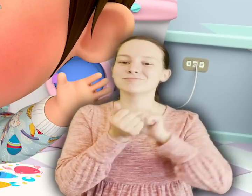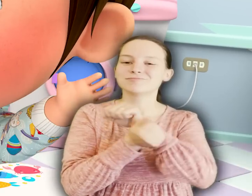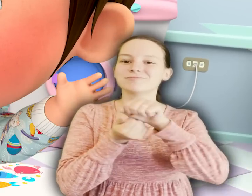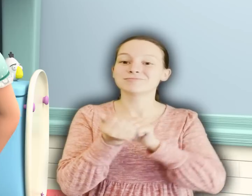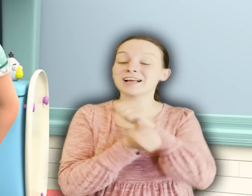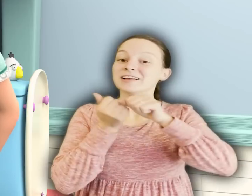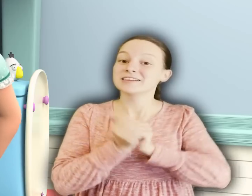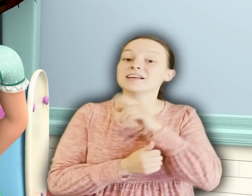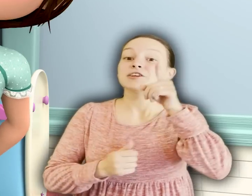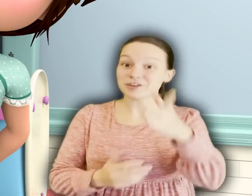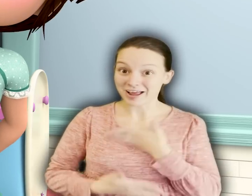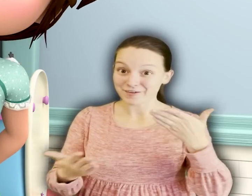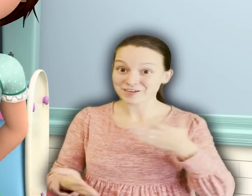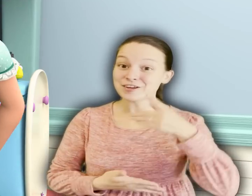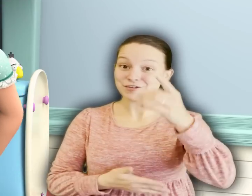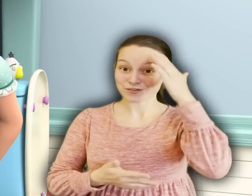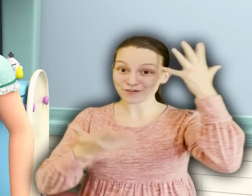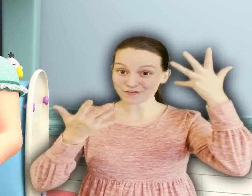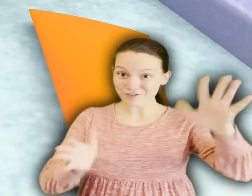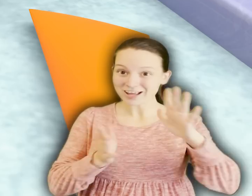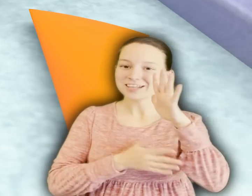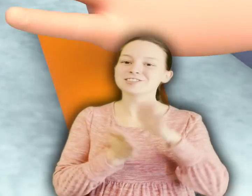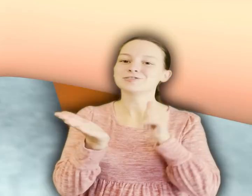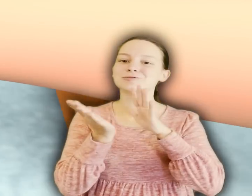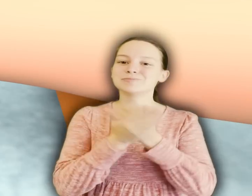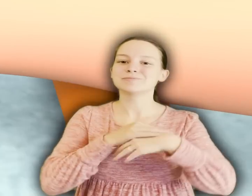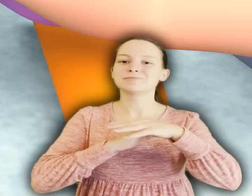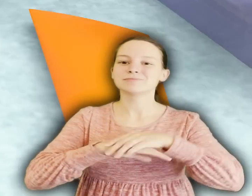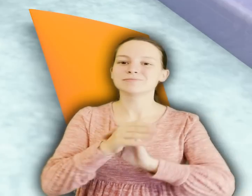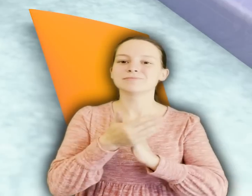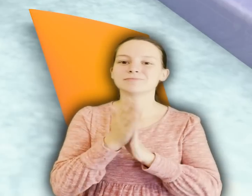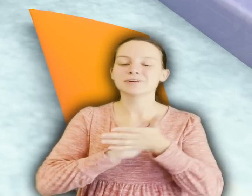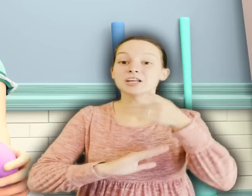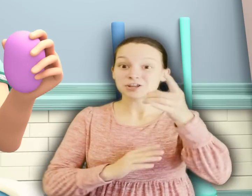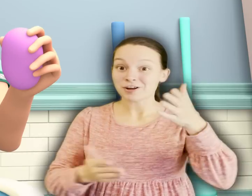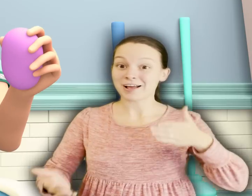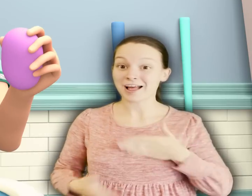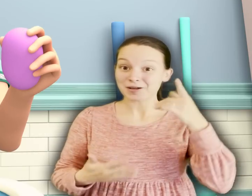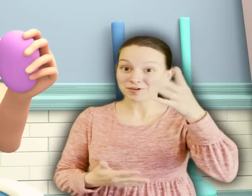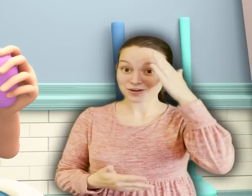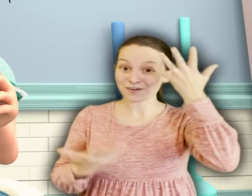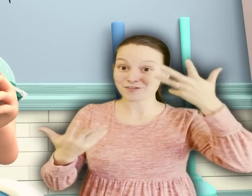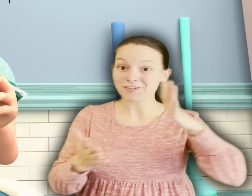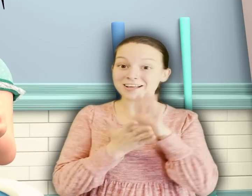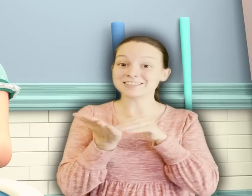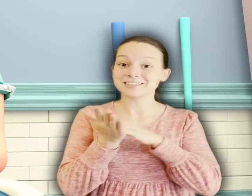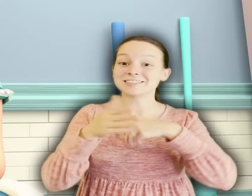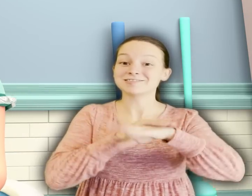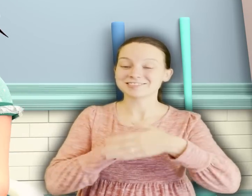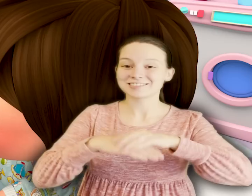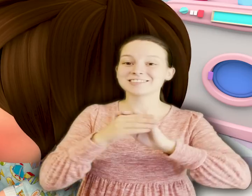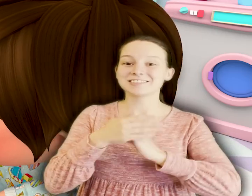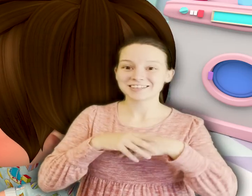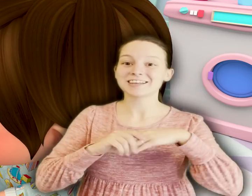hands if you're happy and you know it rub with soap if you're happy and you know it rub with